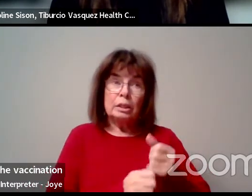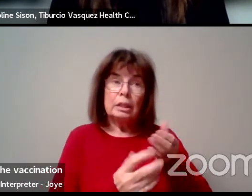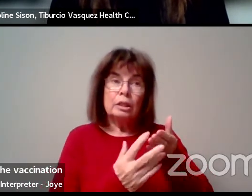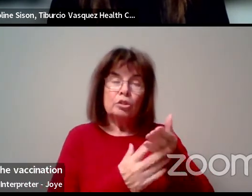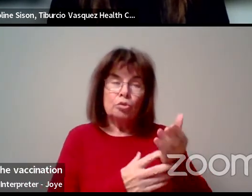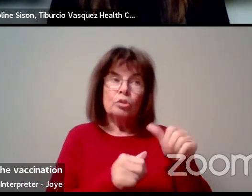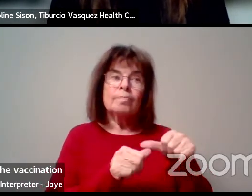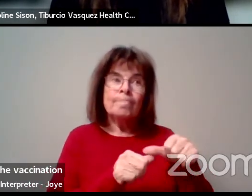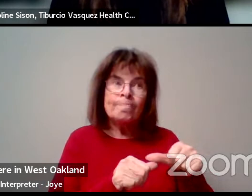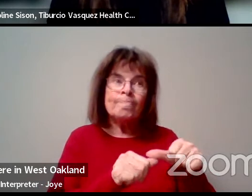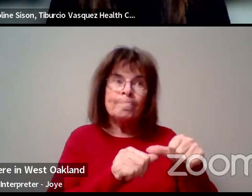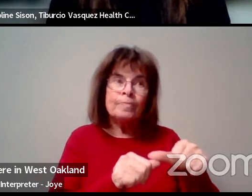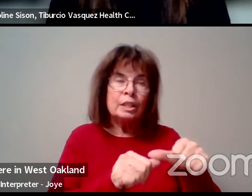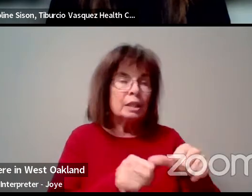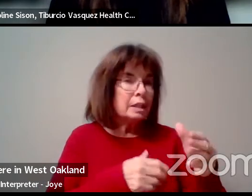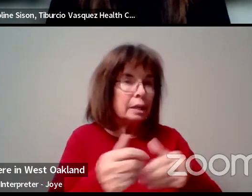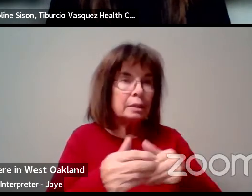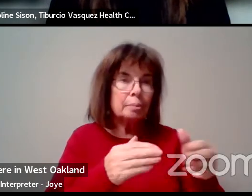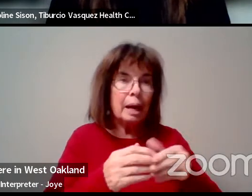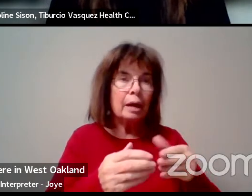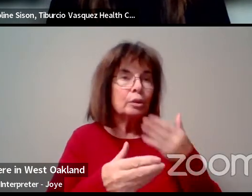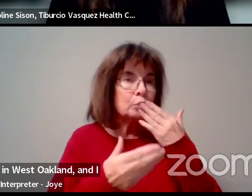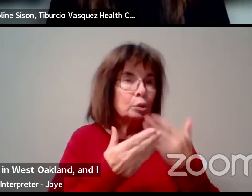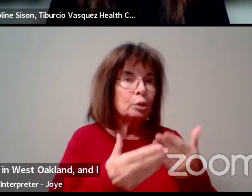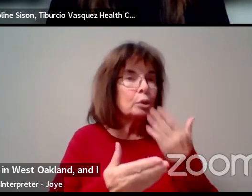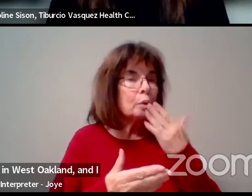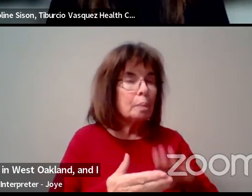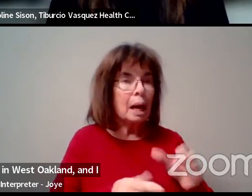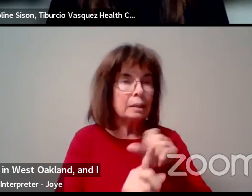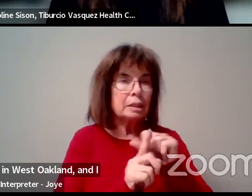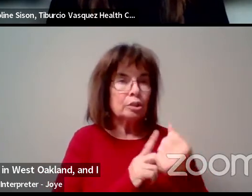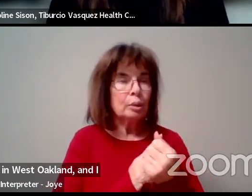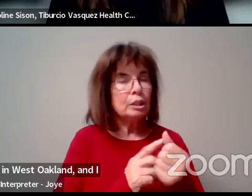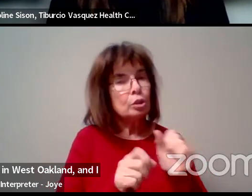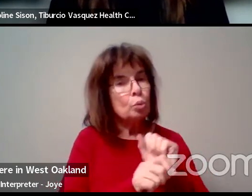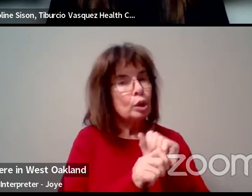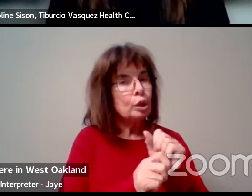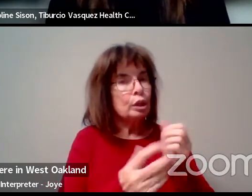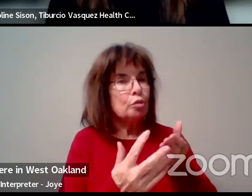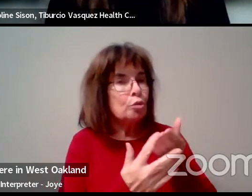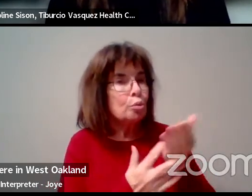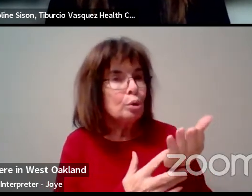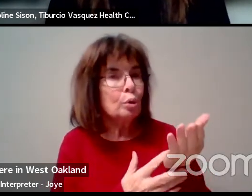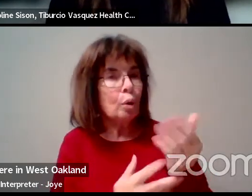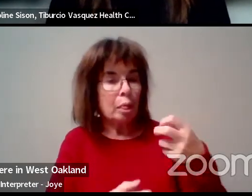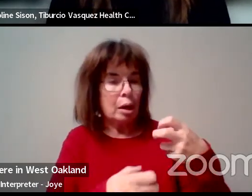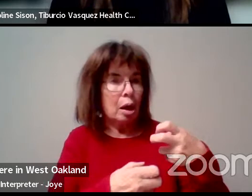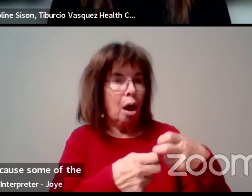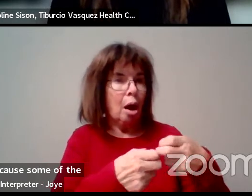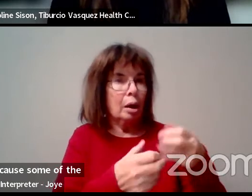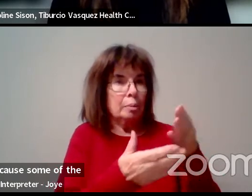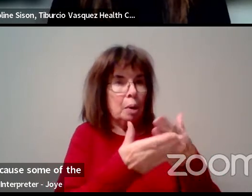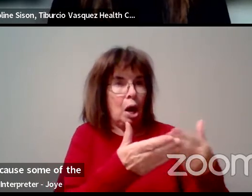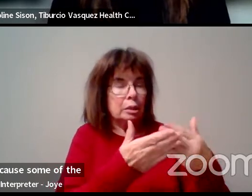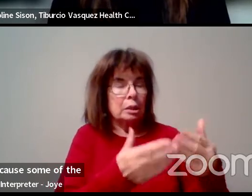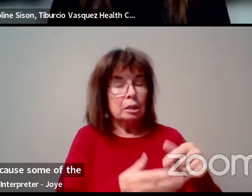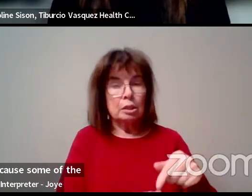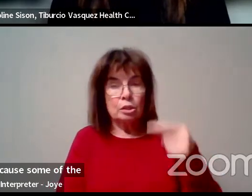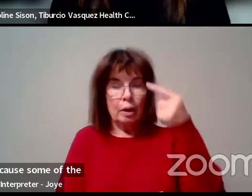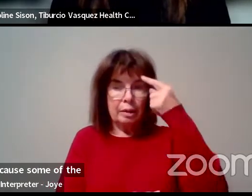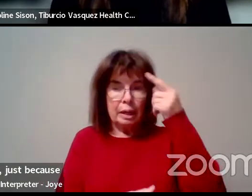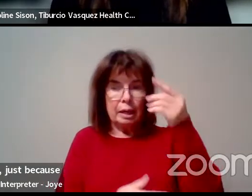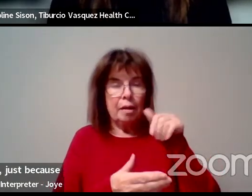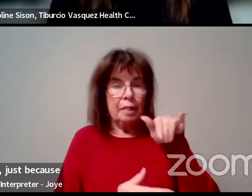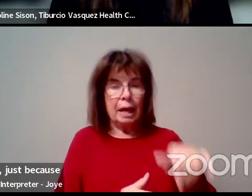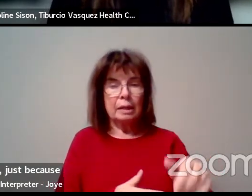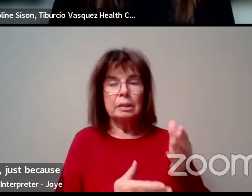staying there through thick and thin and kind of working through the parts that are hard. And so I think that is something that I think will carry